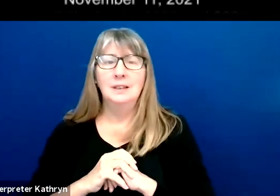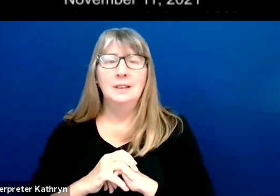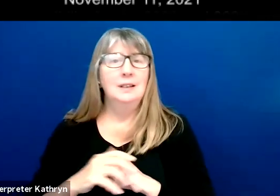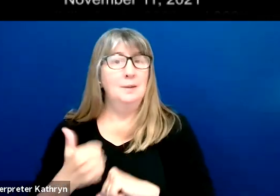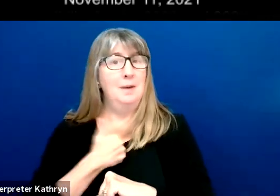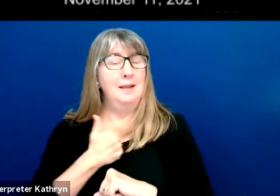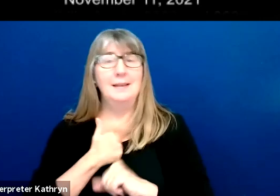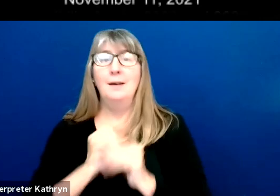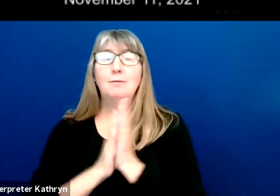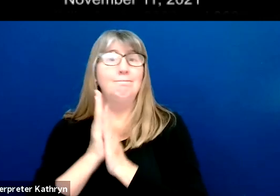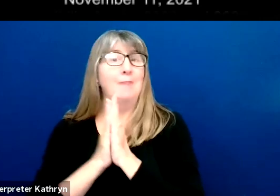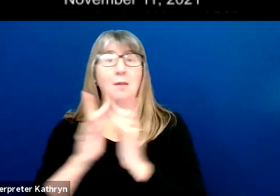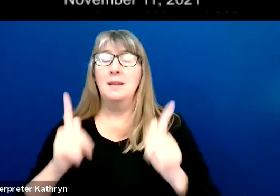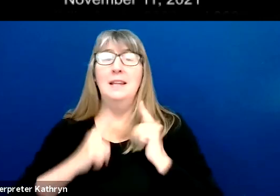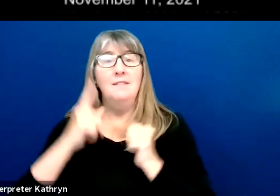of